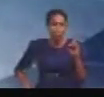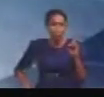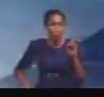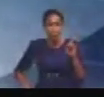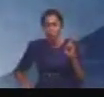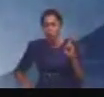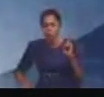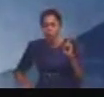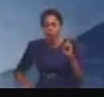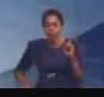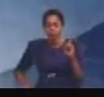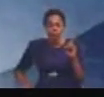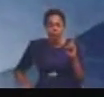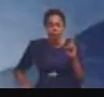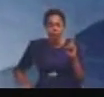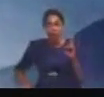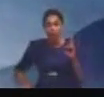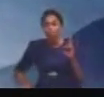Lord,